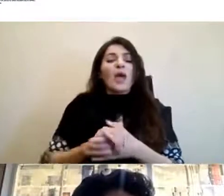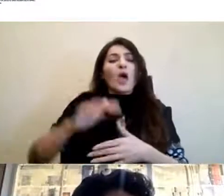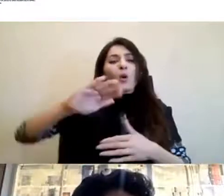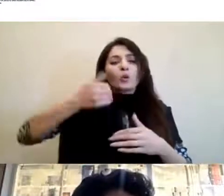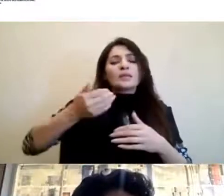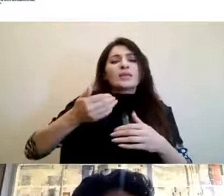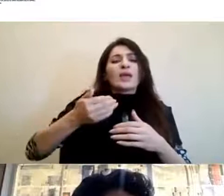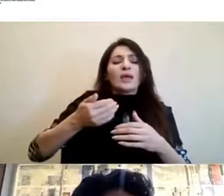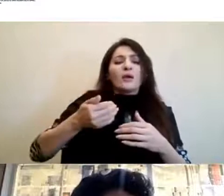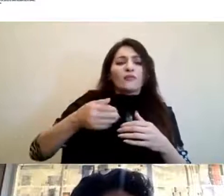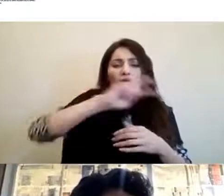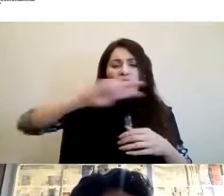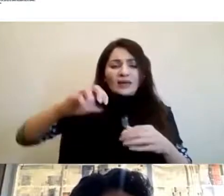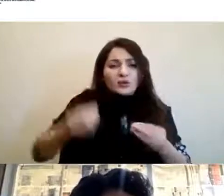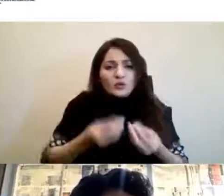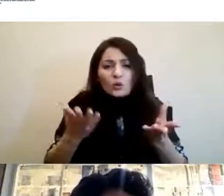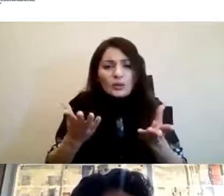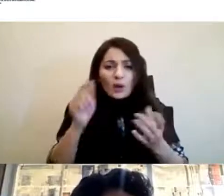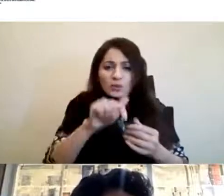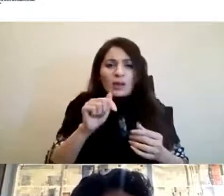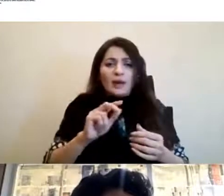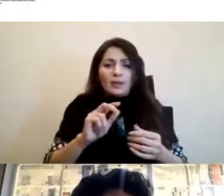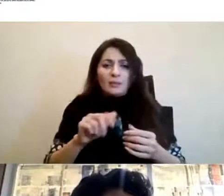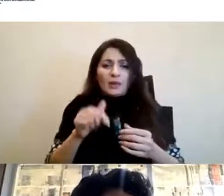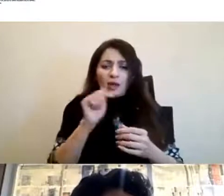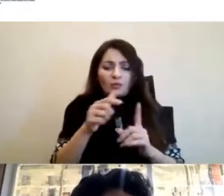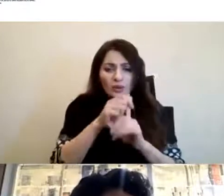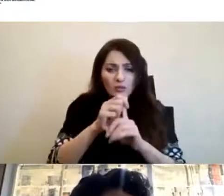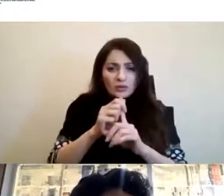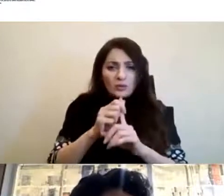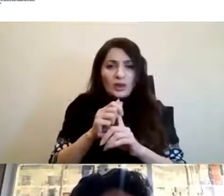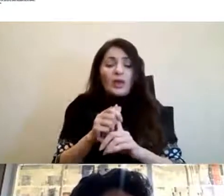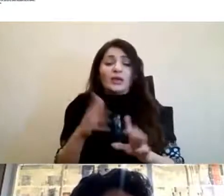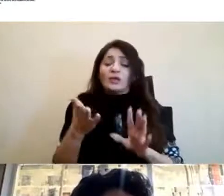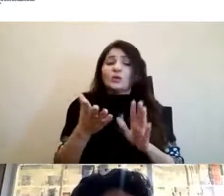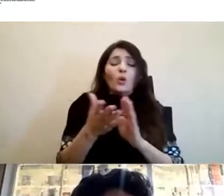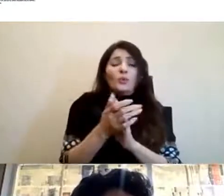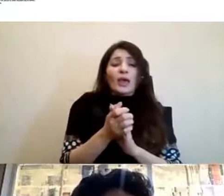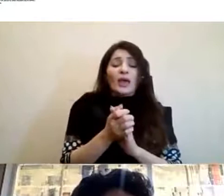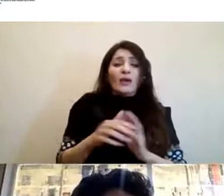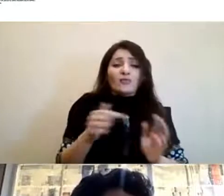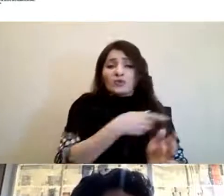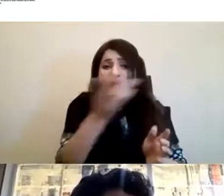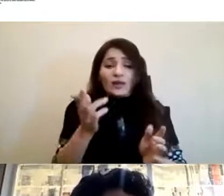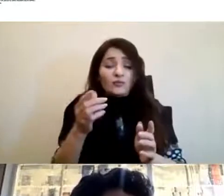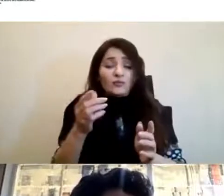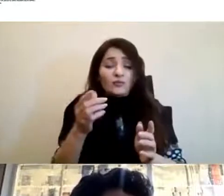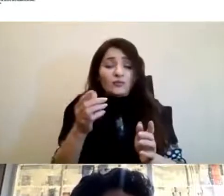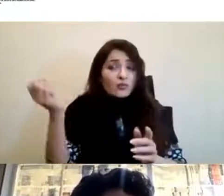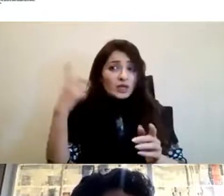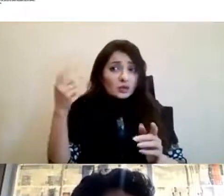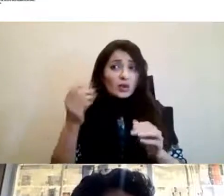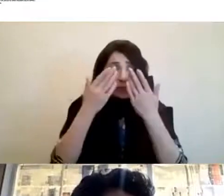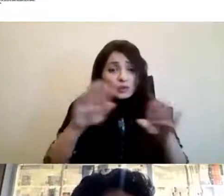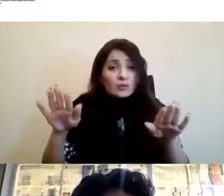allows people with vision disabilities to hear what's in a picture. And that technology uses object recognition